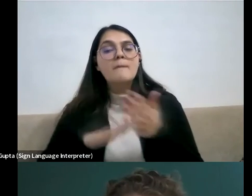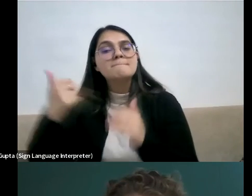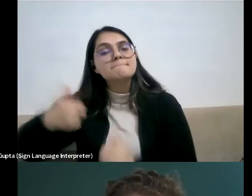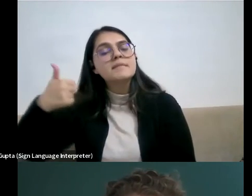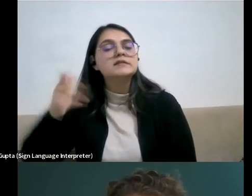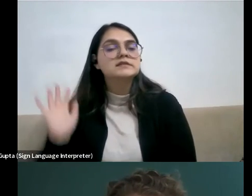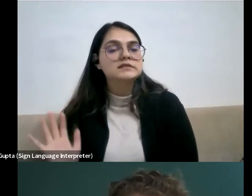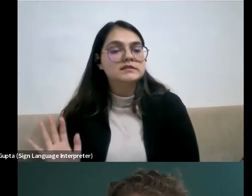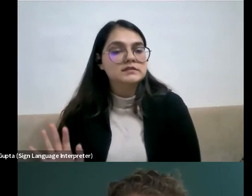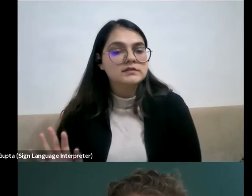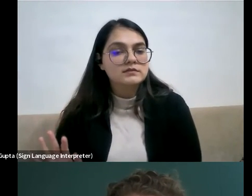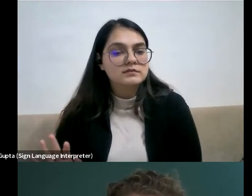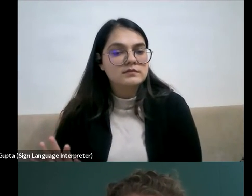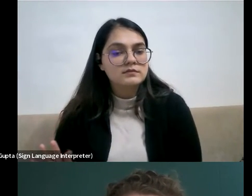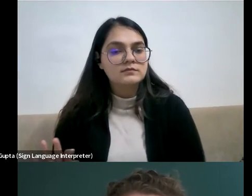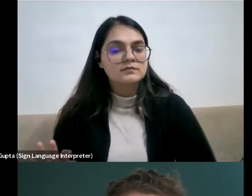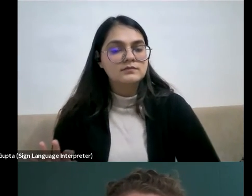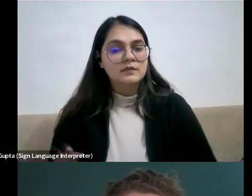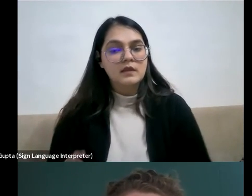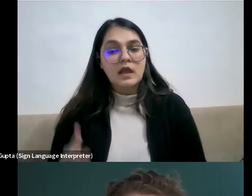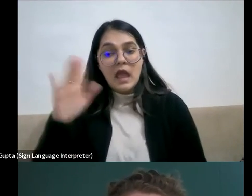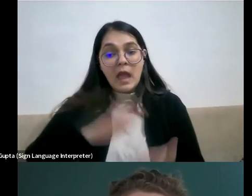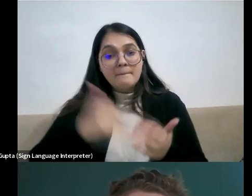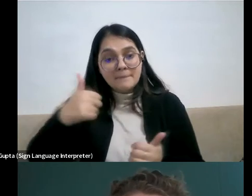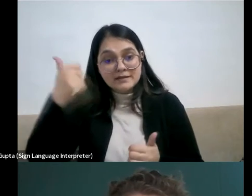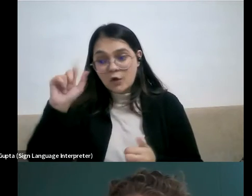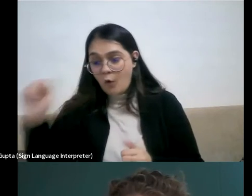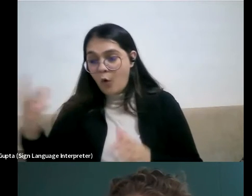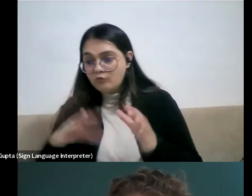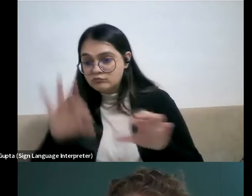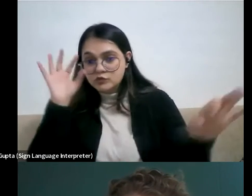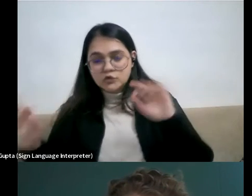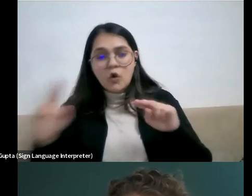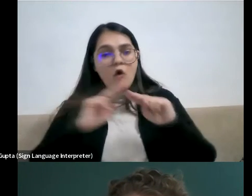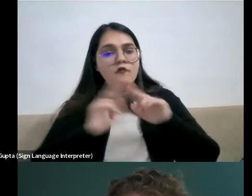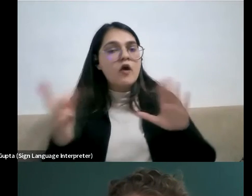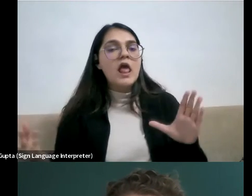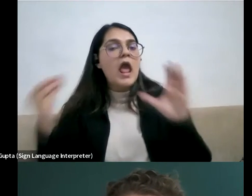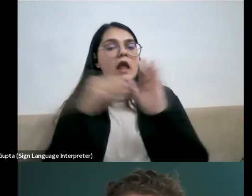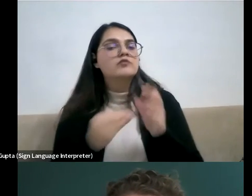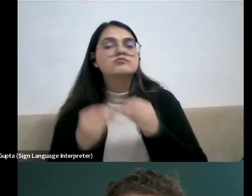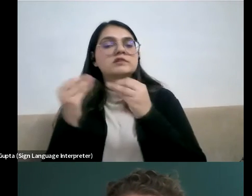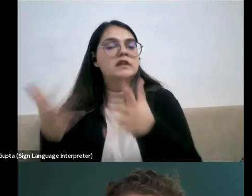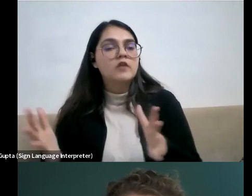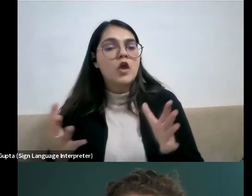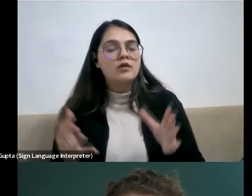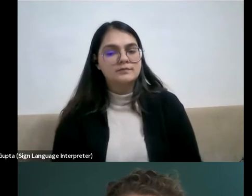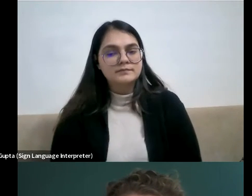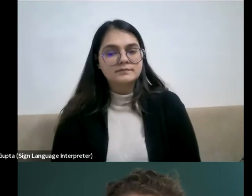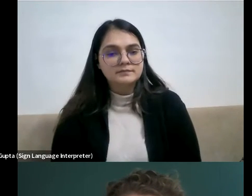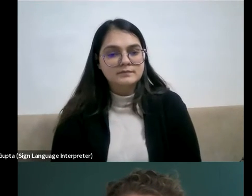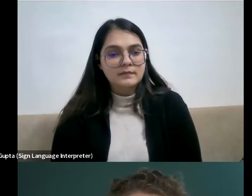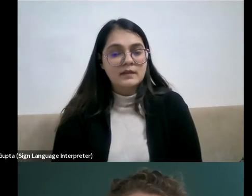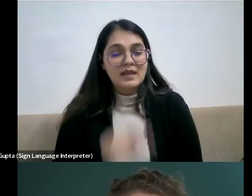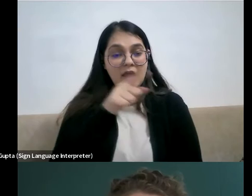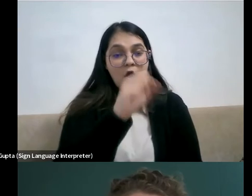reserved representation for particular groups, and that the so-called Stakeholder Advisory Committee, which is the only committee that